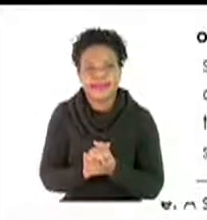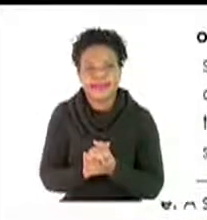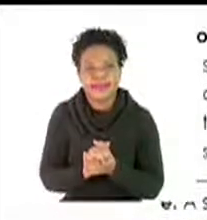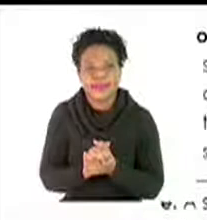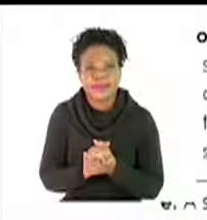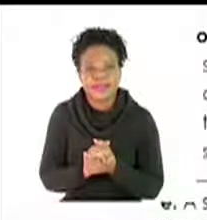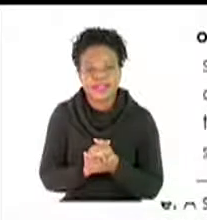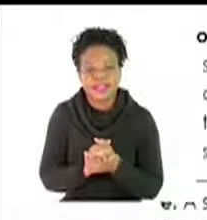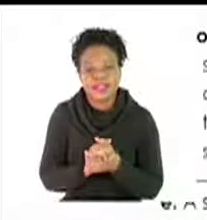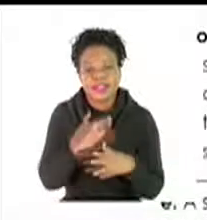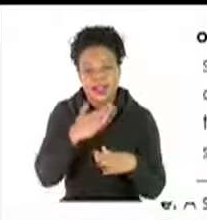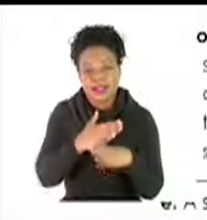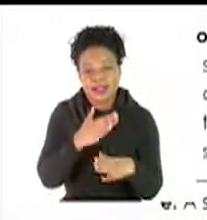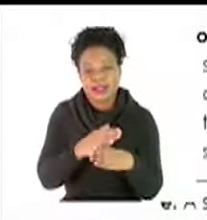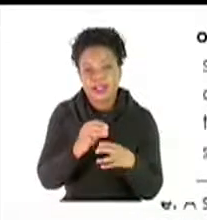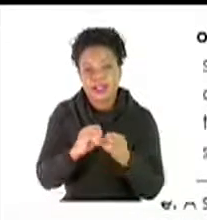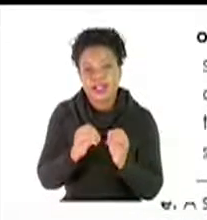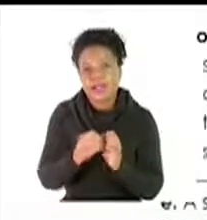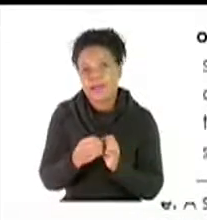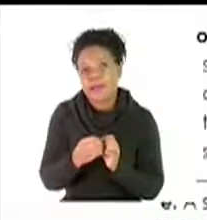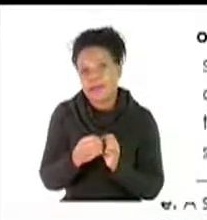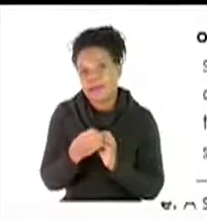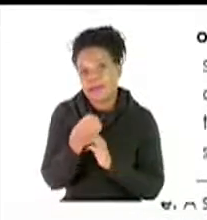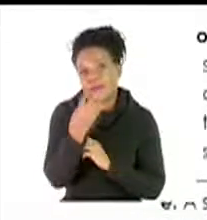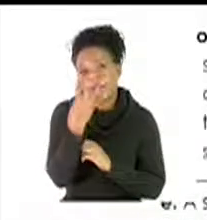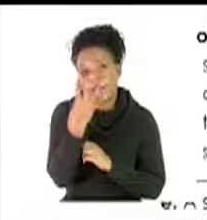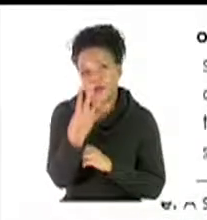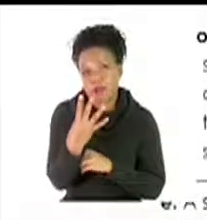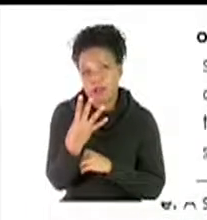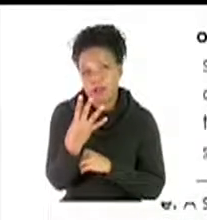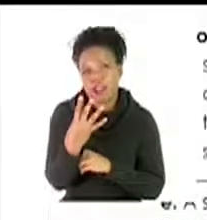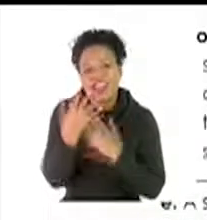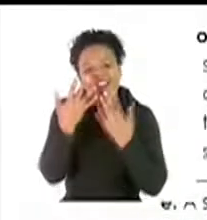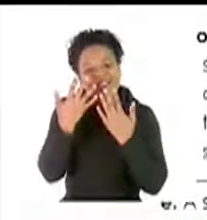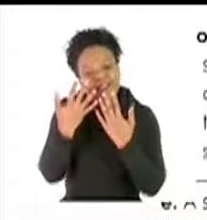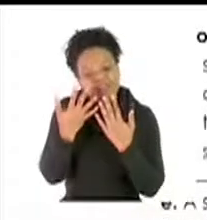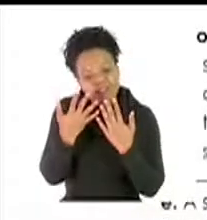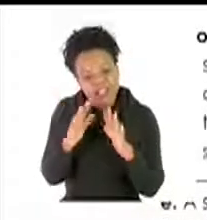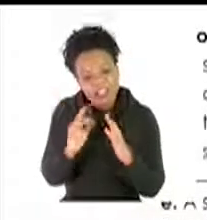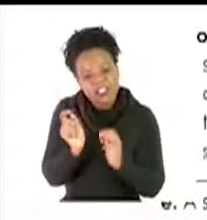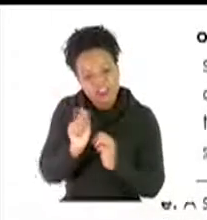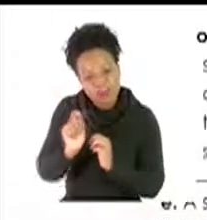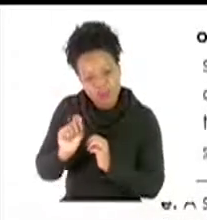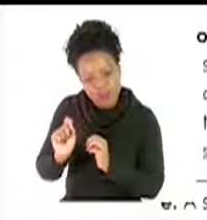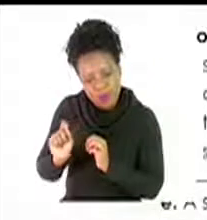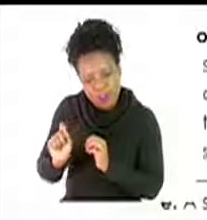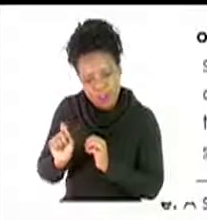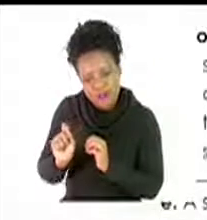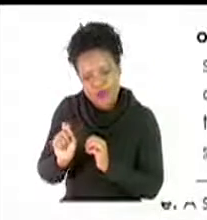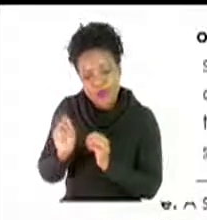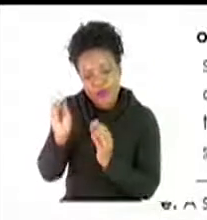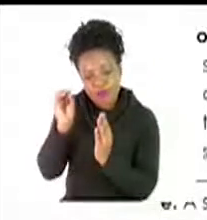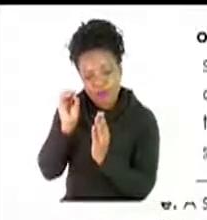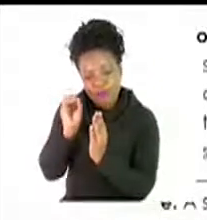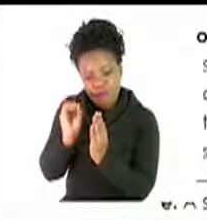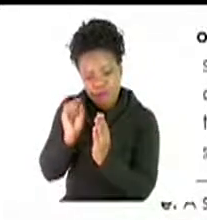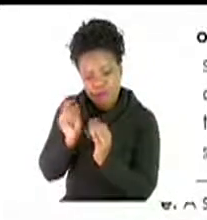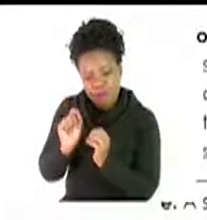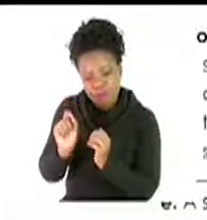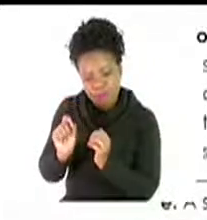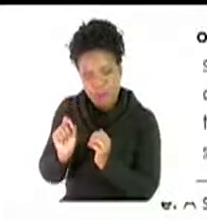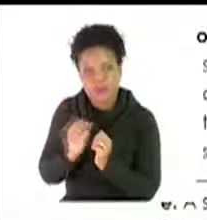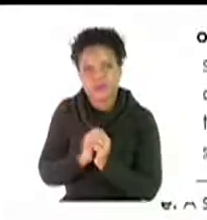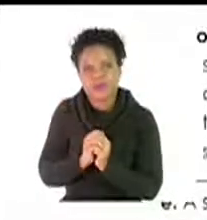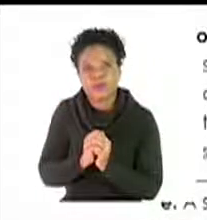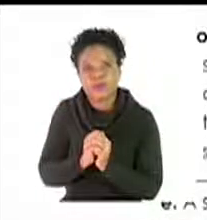activity 4 says, complete the following using diminutives. A small hill